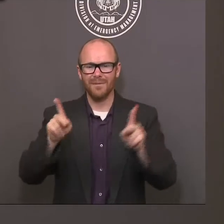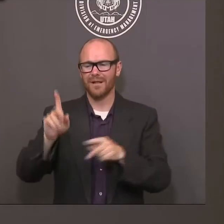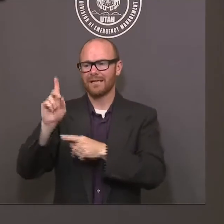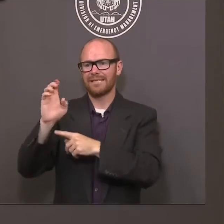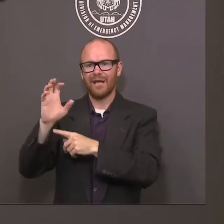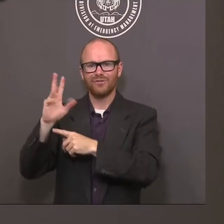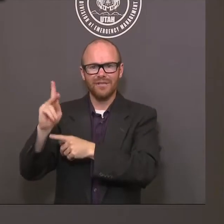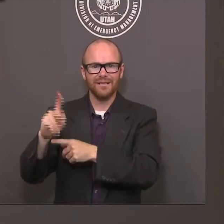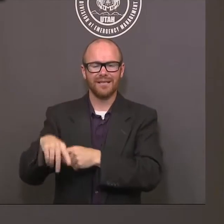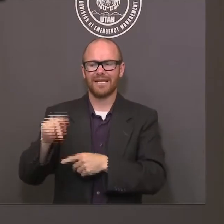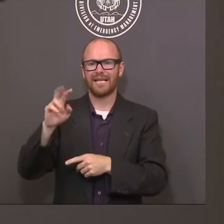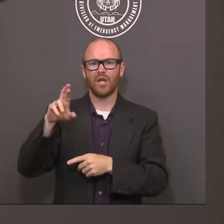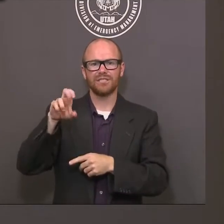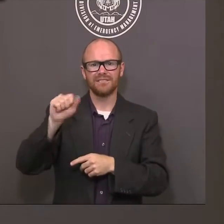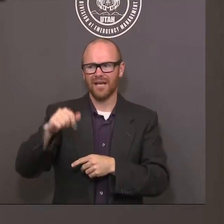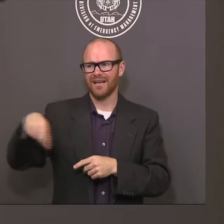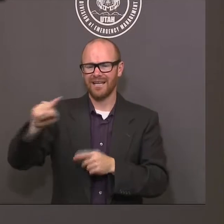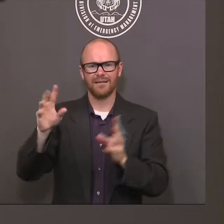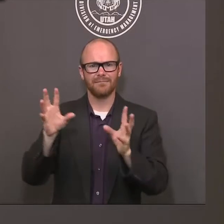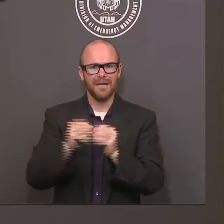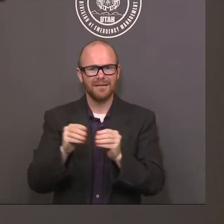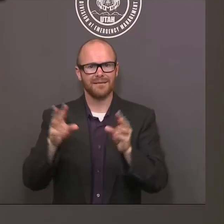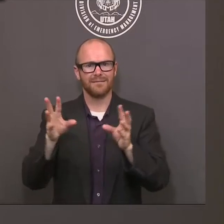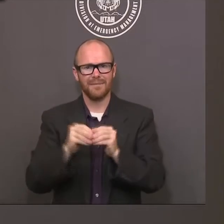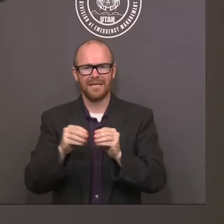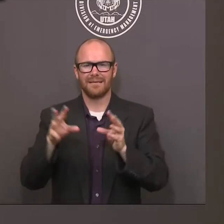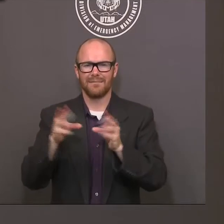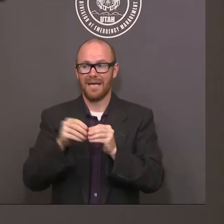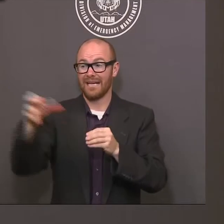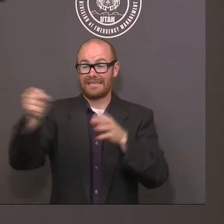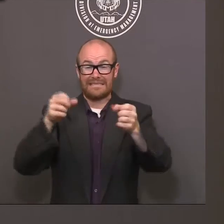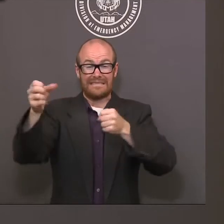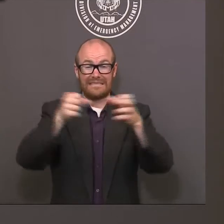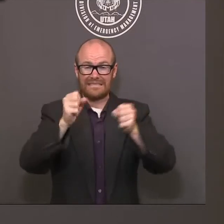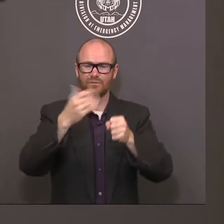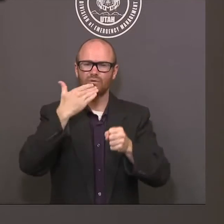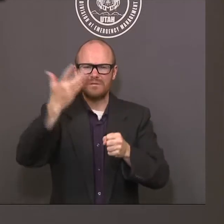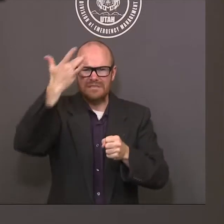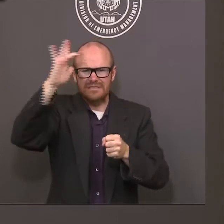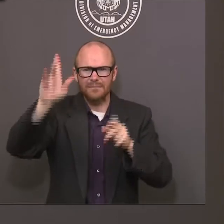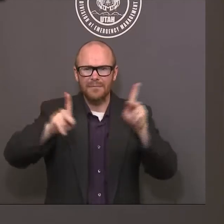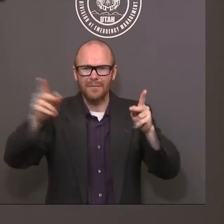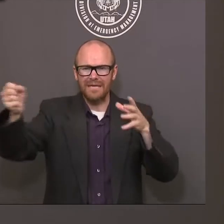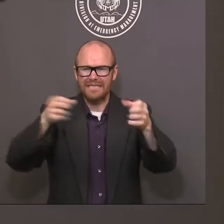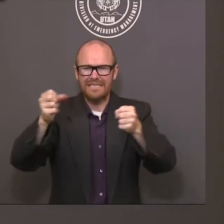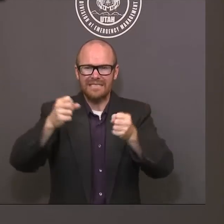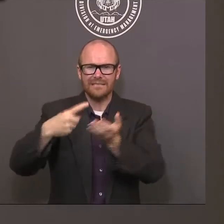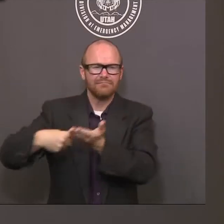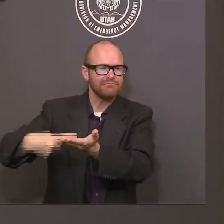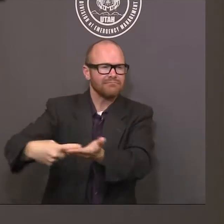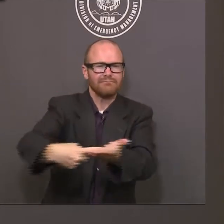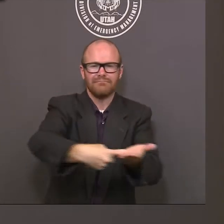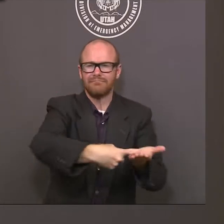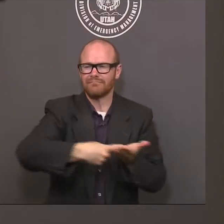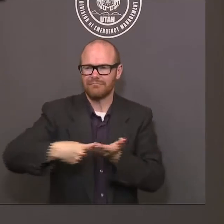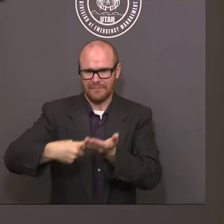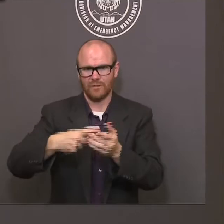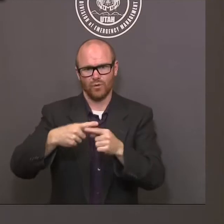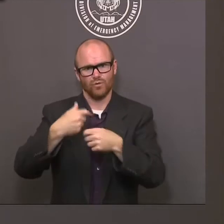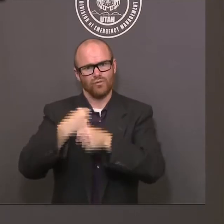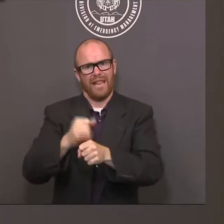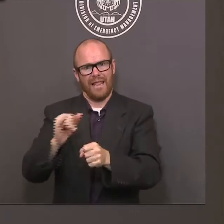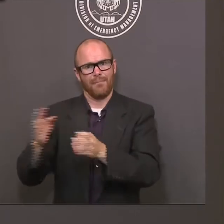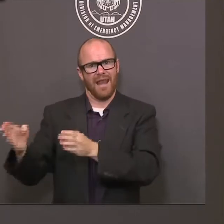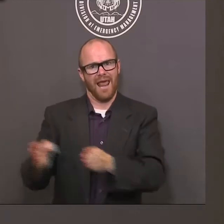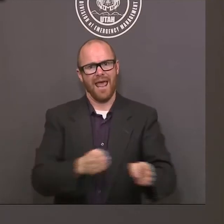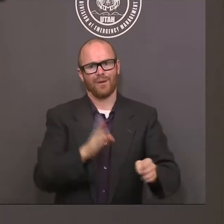who've been involved, saying, let's get together, let's put our best minds, our best thinking together and create an action plan of how we